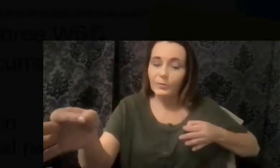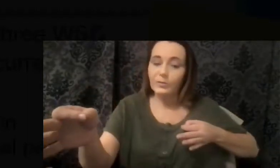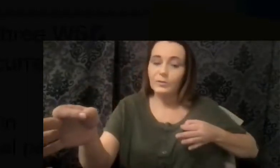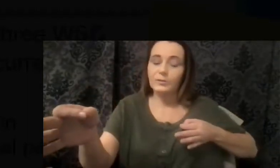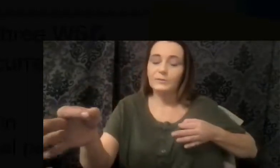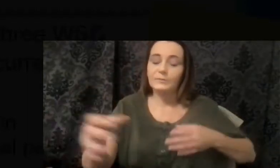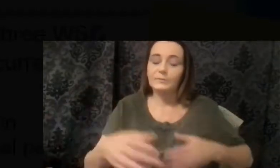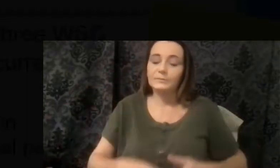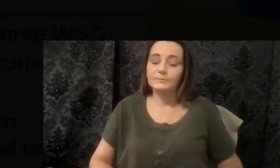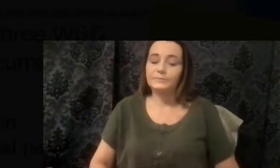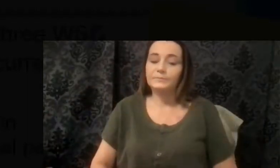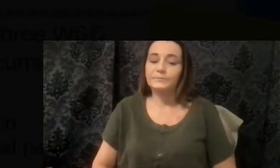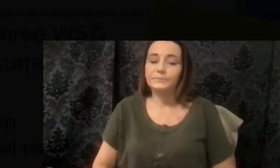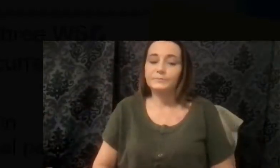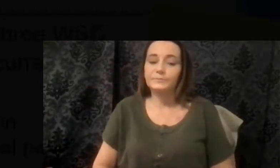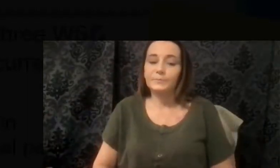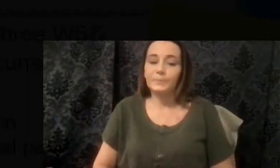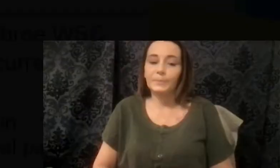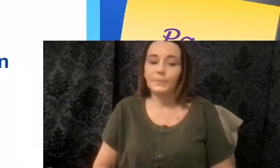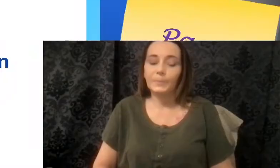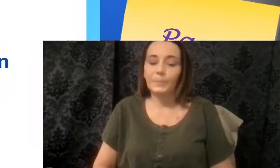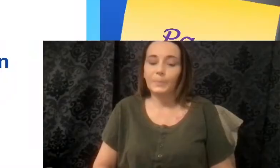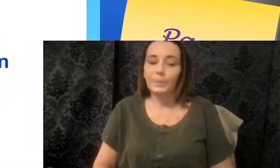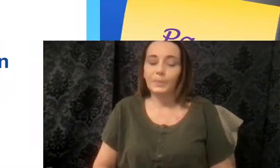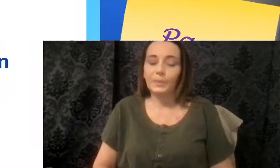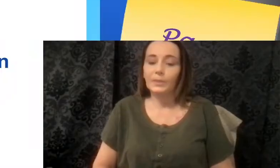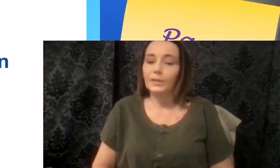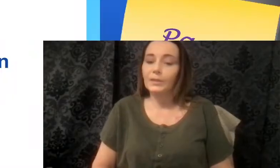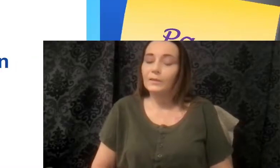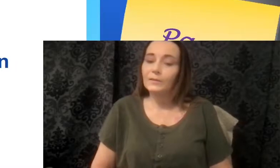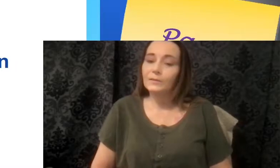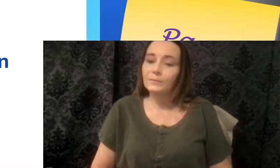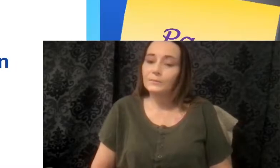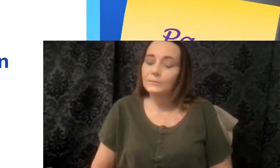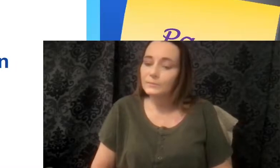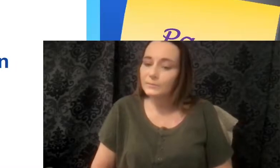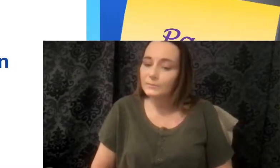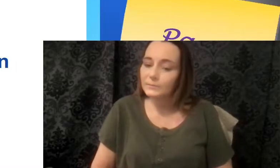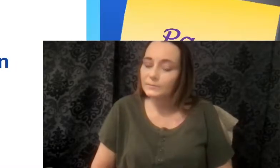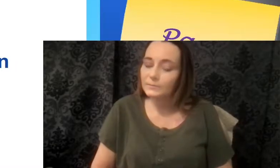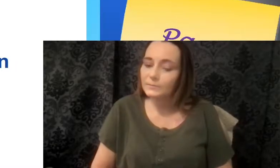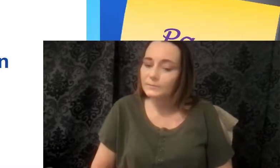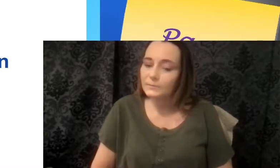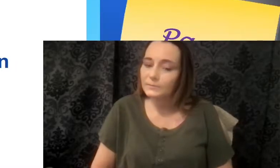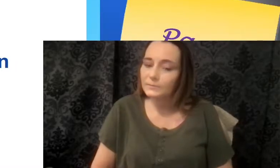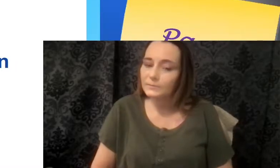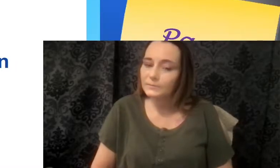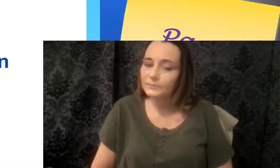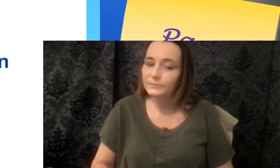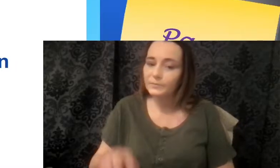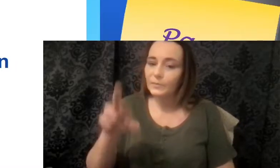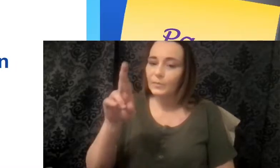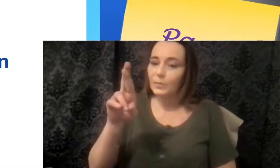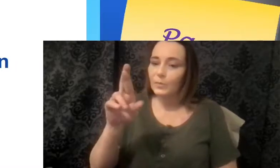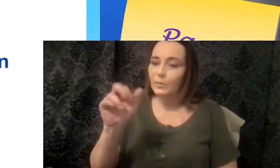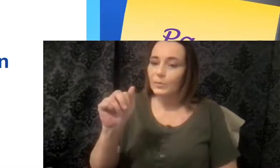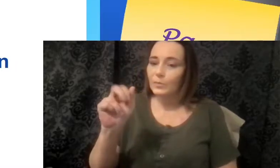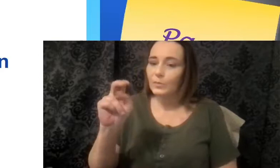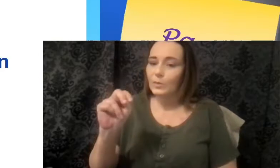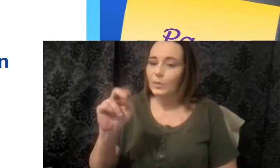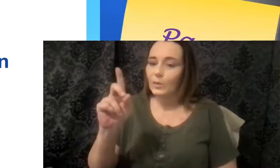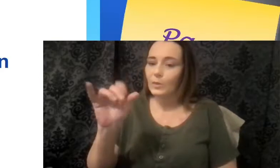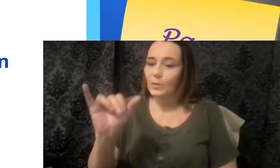that. It's just a general outline. Any other, so it's Randy online has a